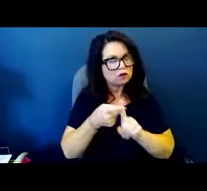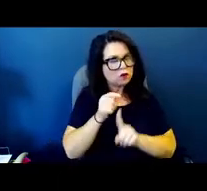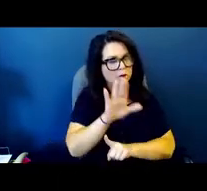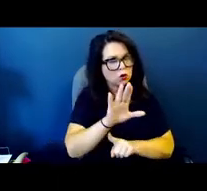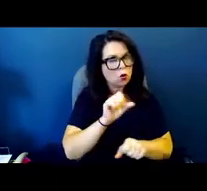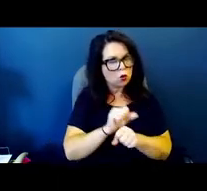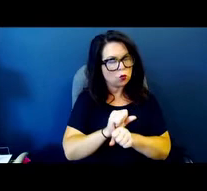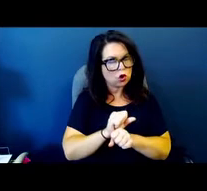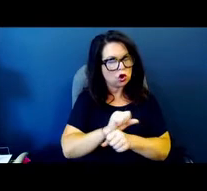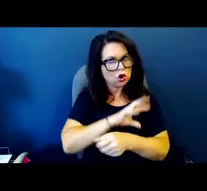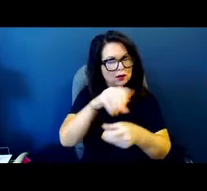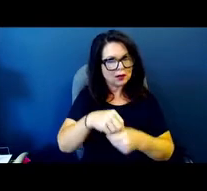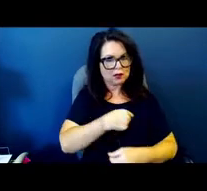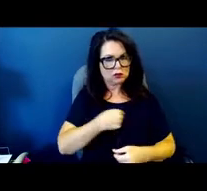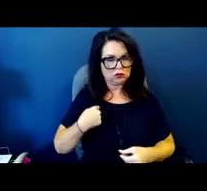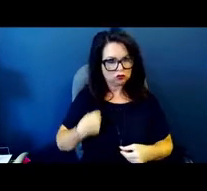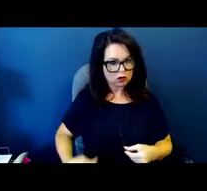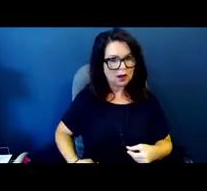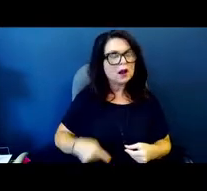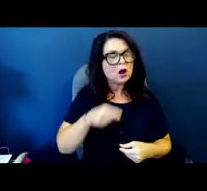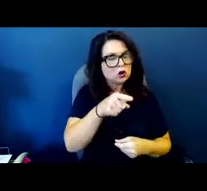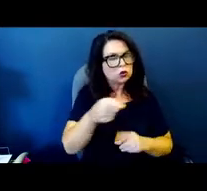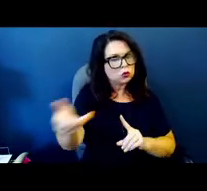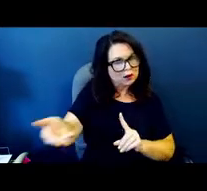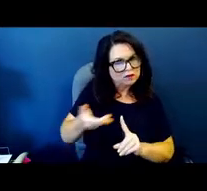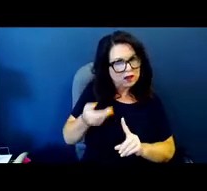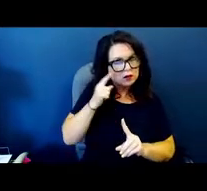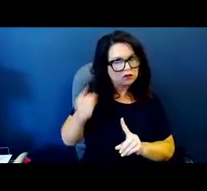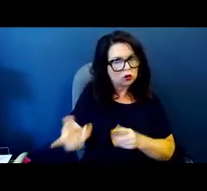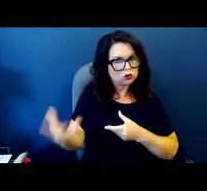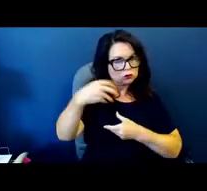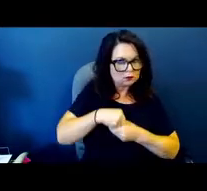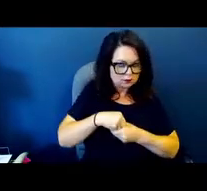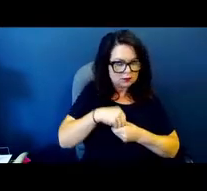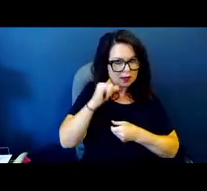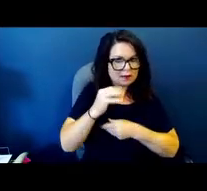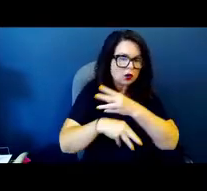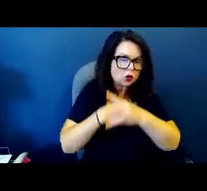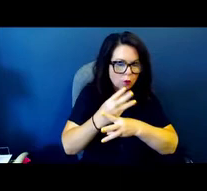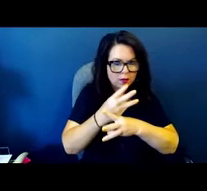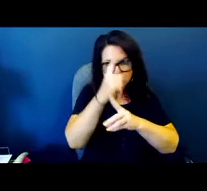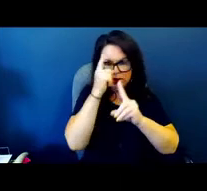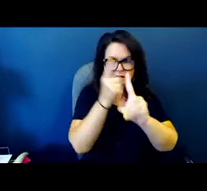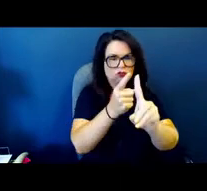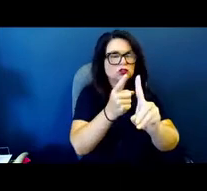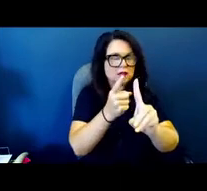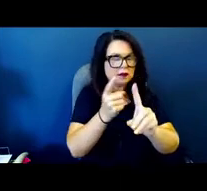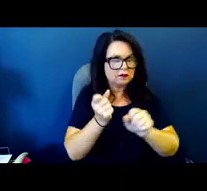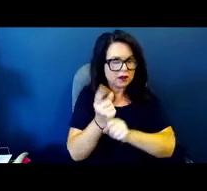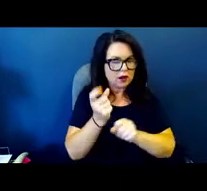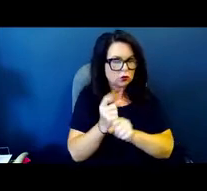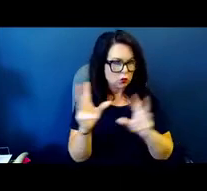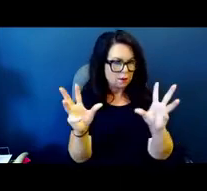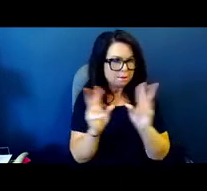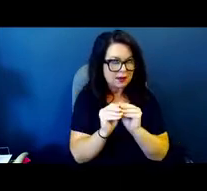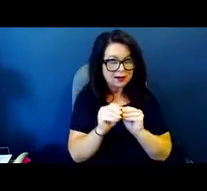to participate in that year's Global Initiative annual meeting. And that's how